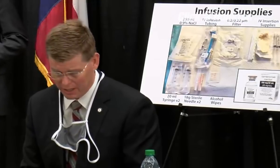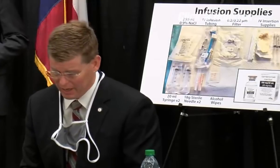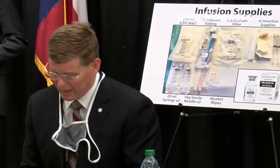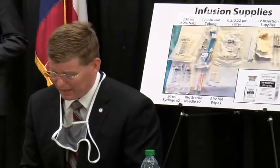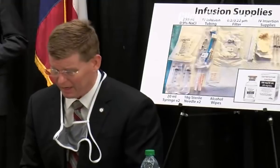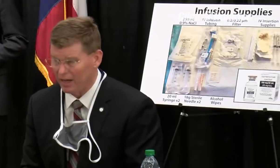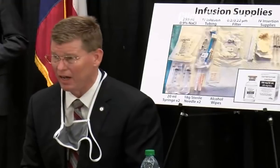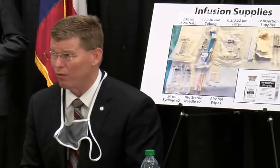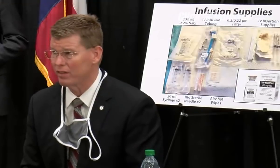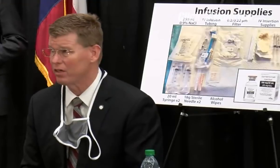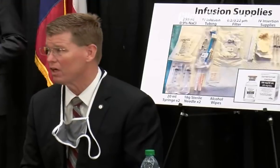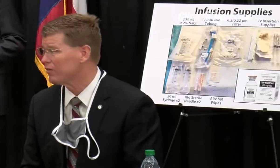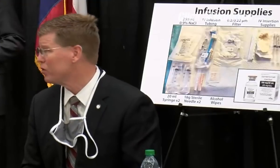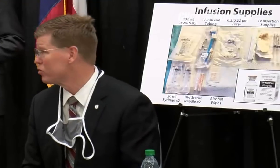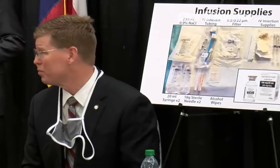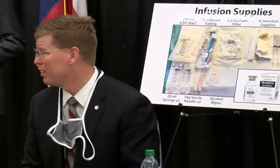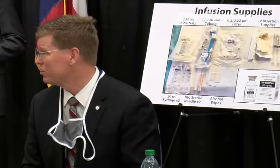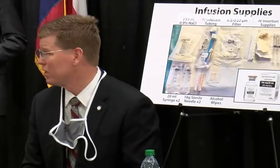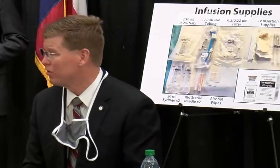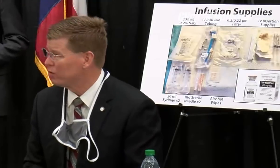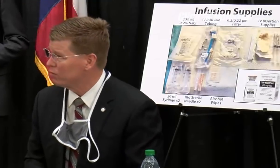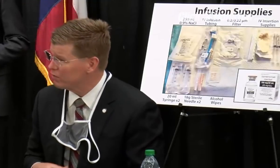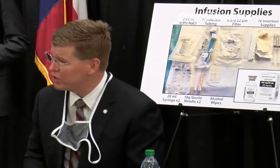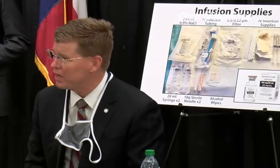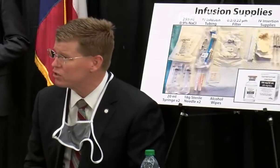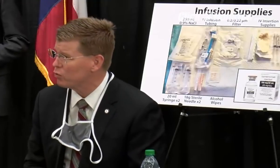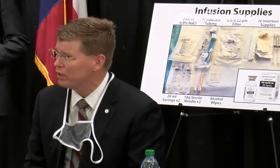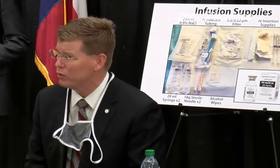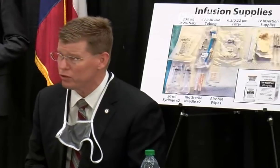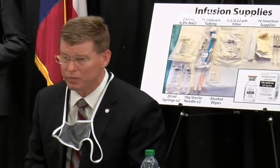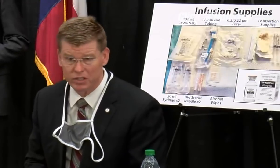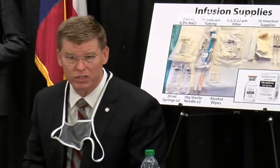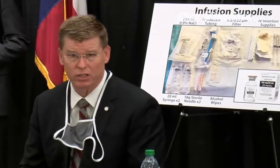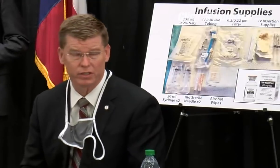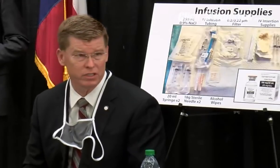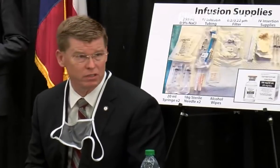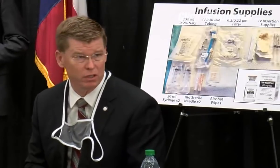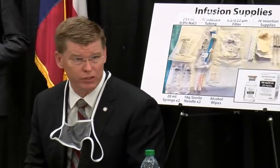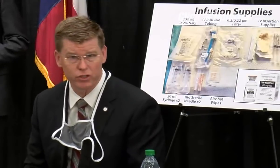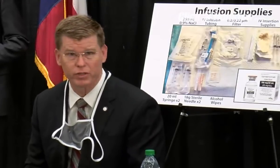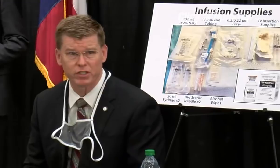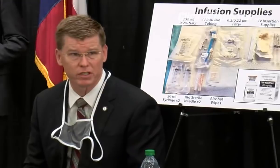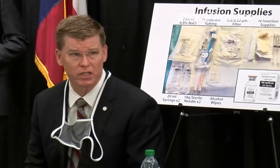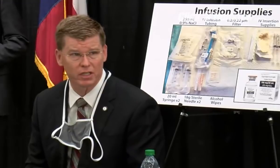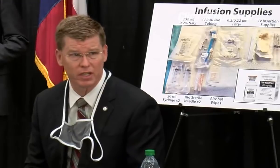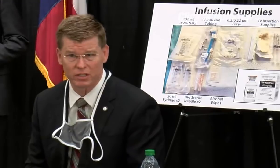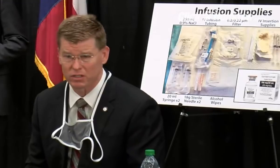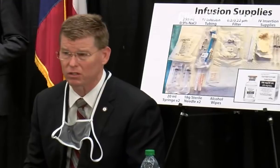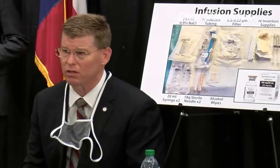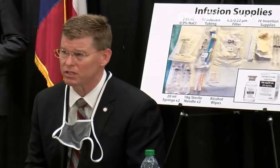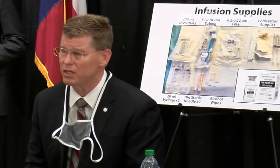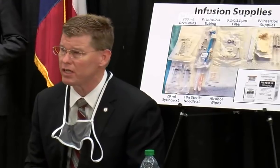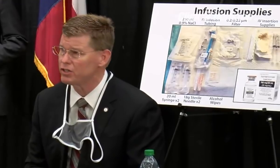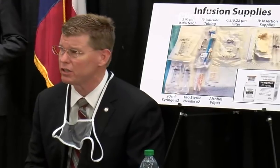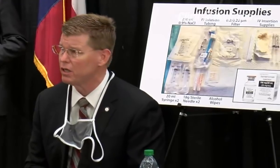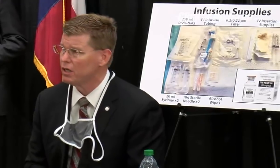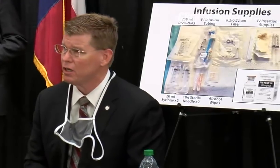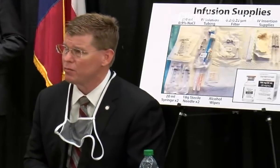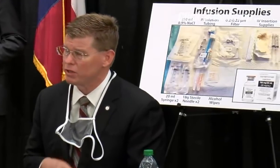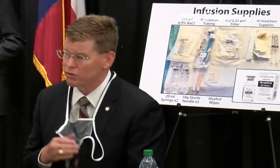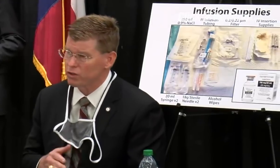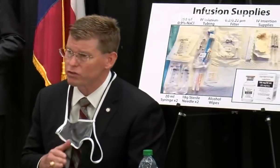there. I want to thank all of our first responders, Governor. We've changed the way that we do business on the streets in the state of Texas and across the